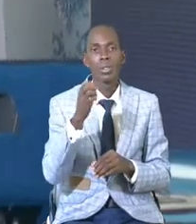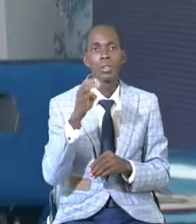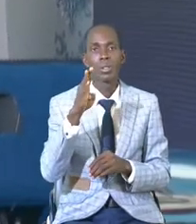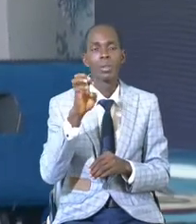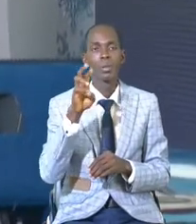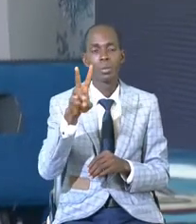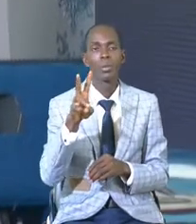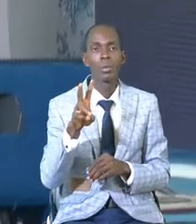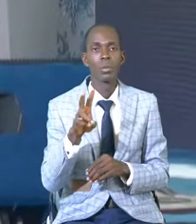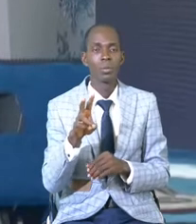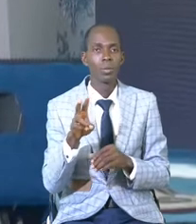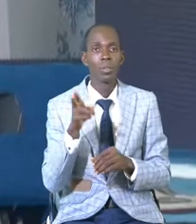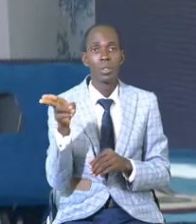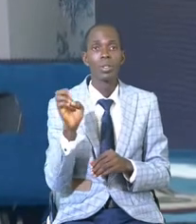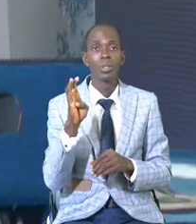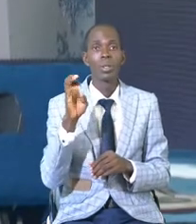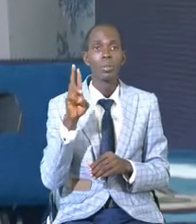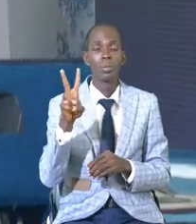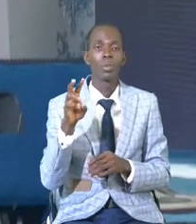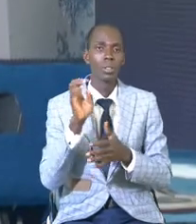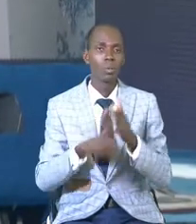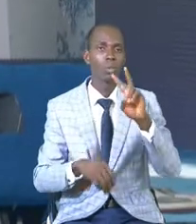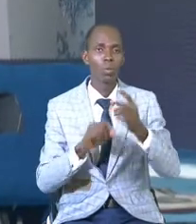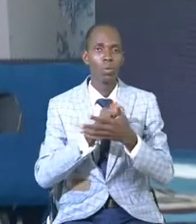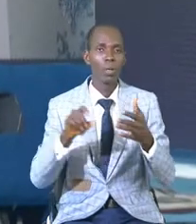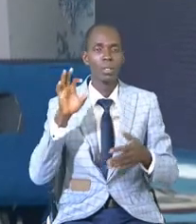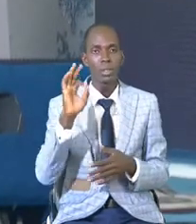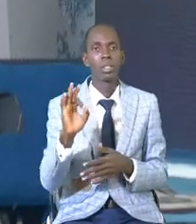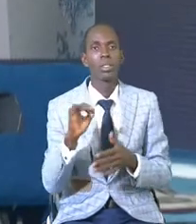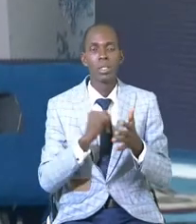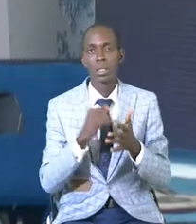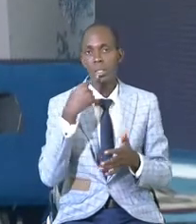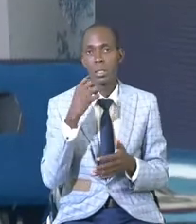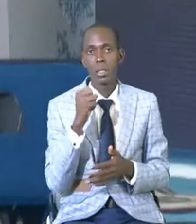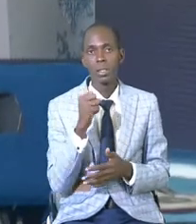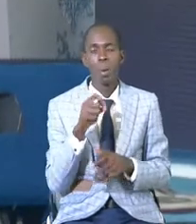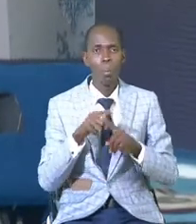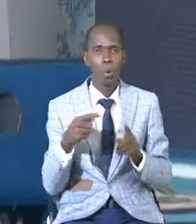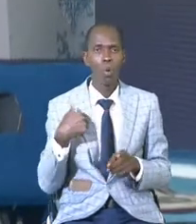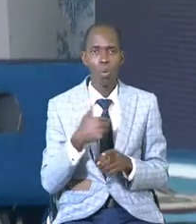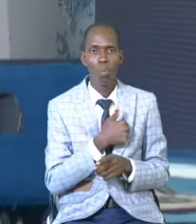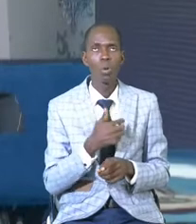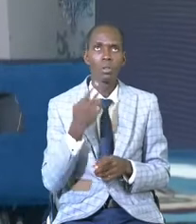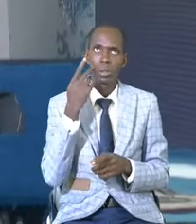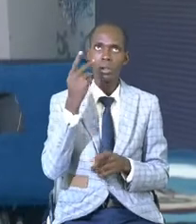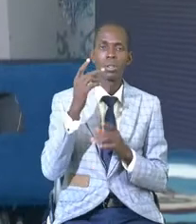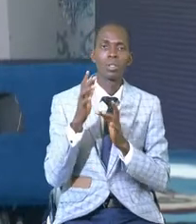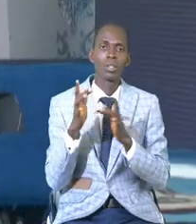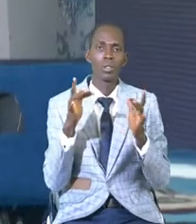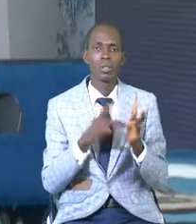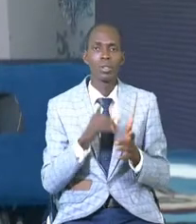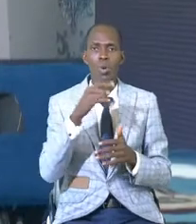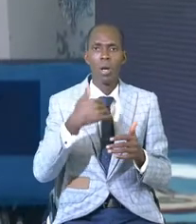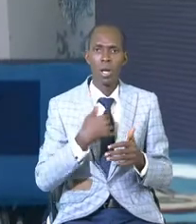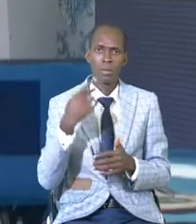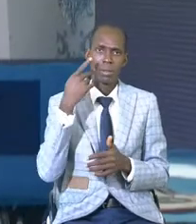Hebrews chapter 2, and I'm reading from verse 9. It says, but to see Jesus, you have to see him for yourself as